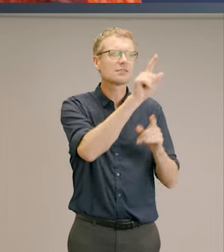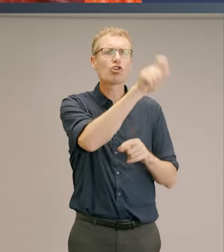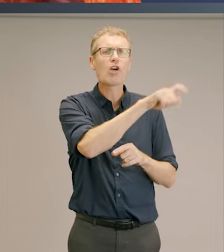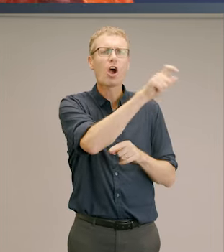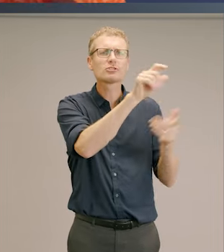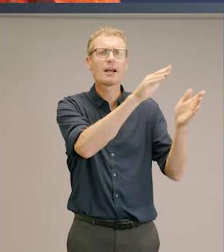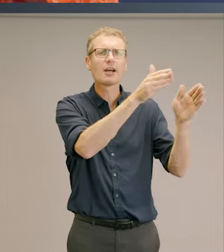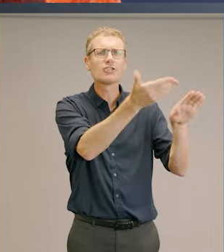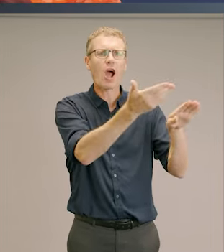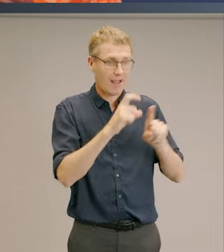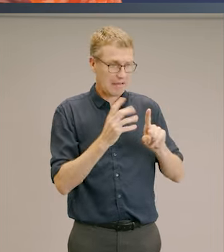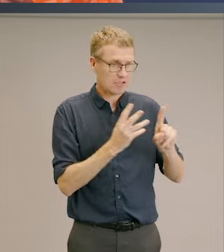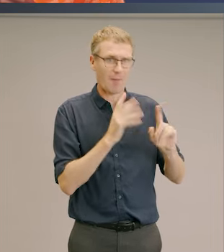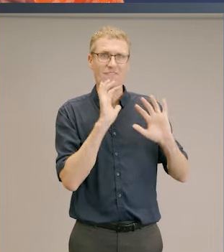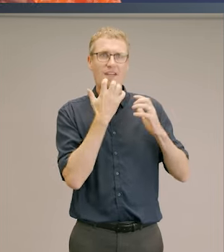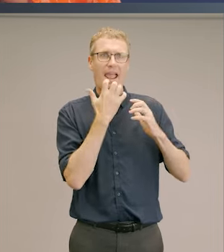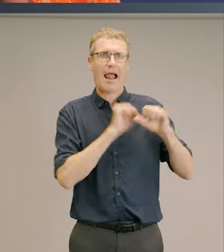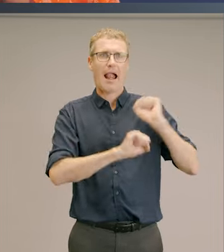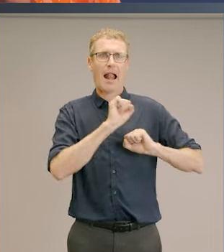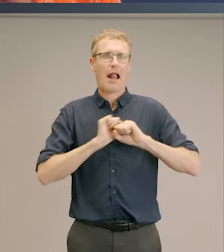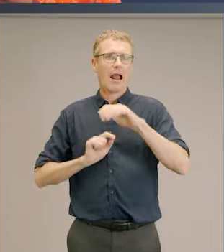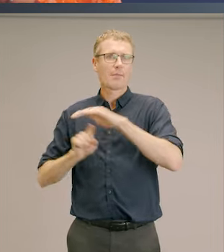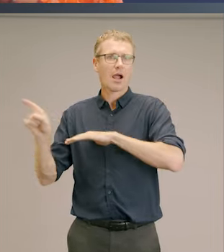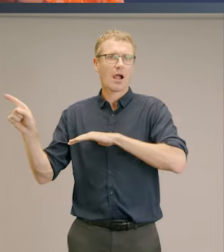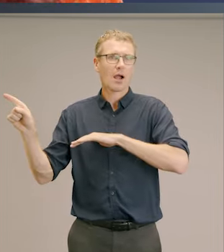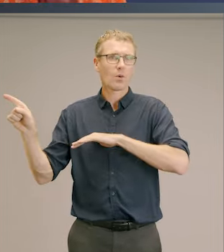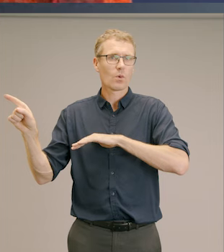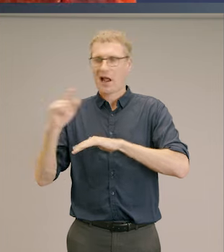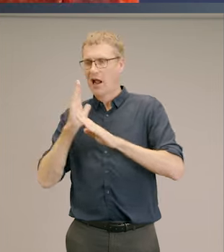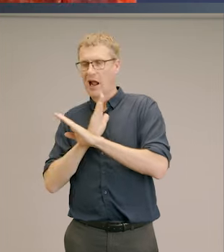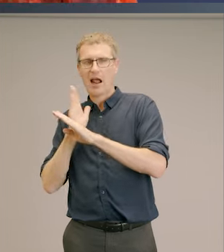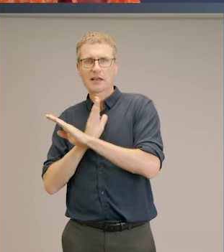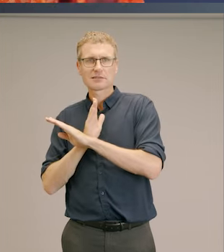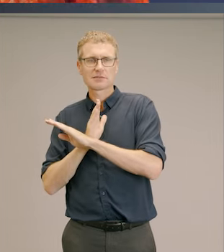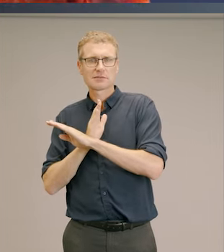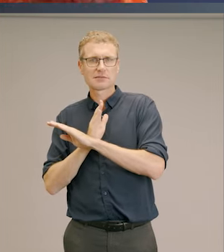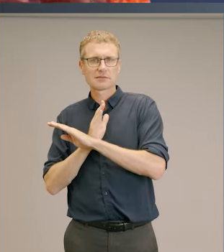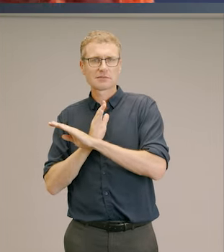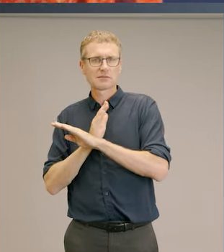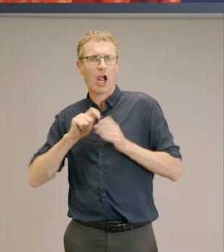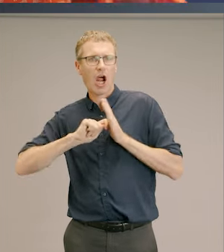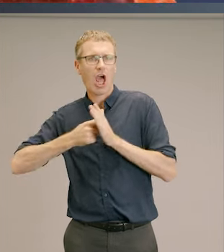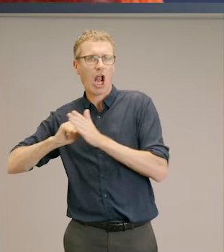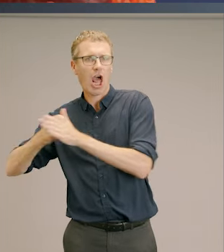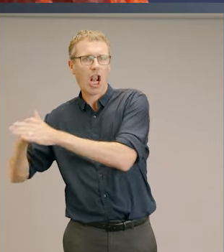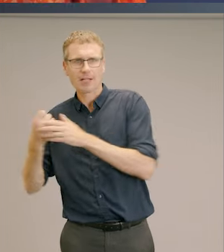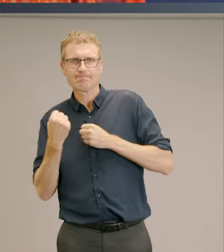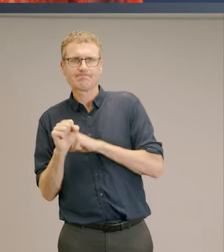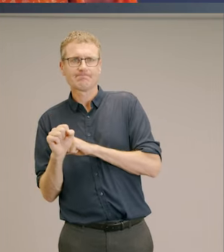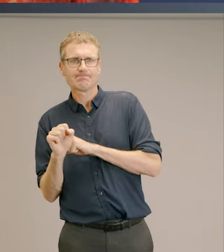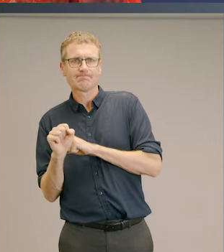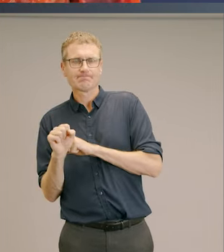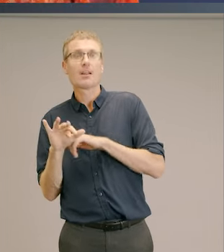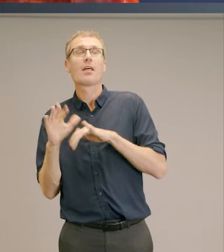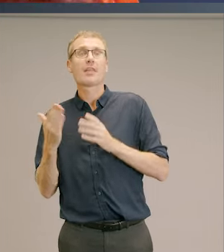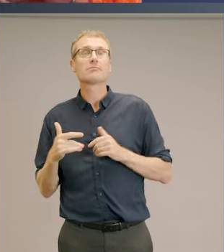people that abandoned Jesus when he was dying on the cross. They were afraid. They fled for their lives. They went into hiding. They didn't believe the women. They were